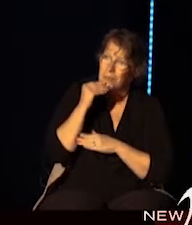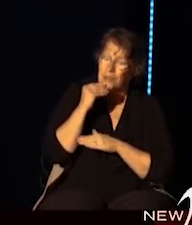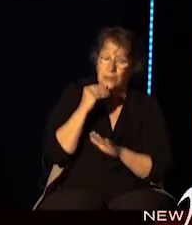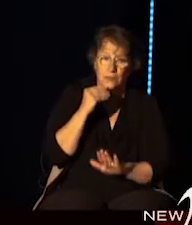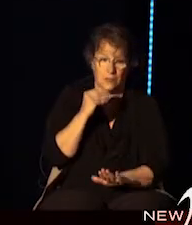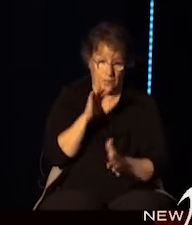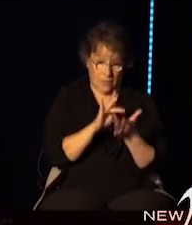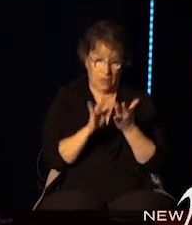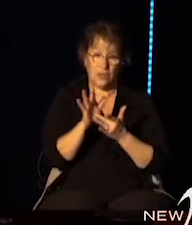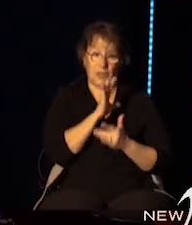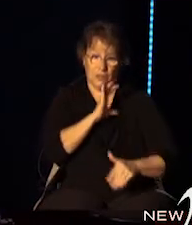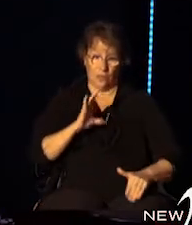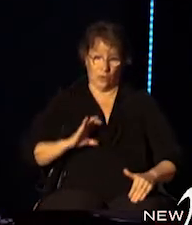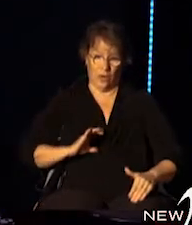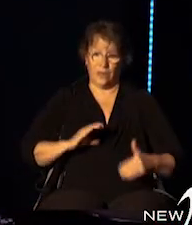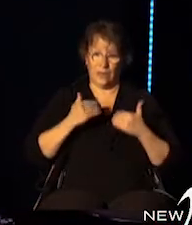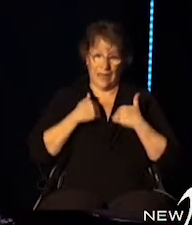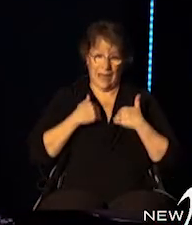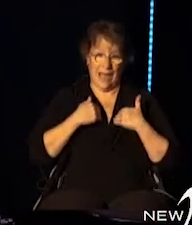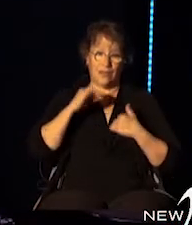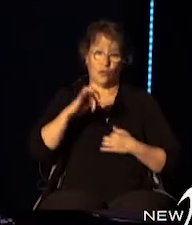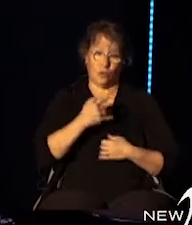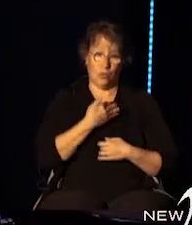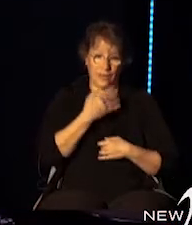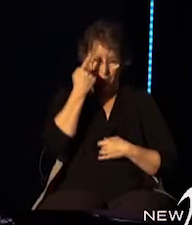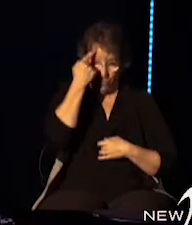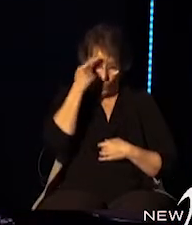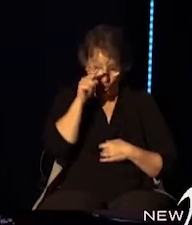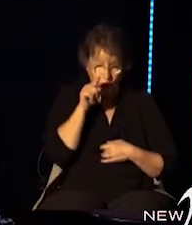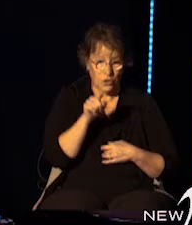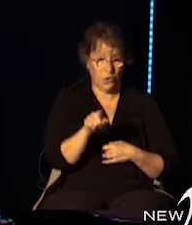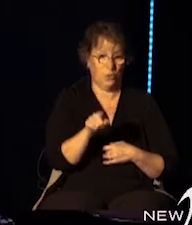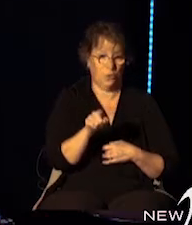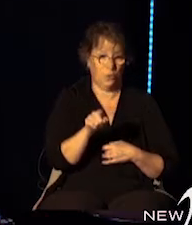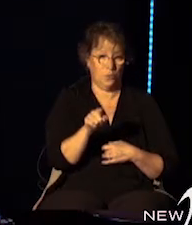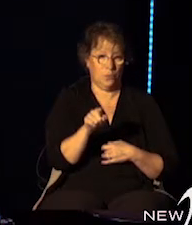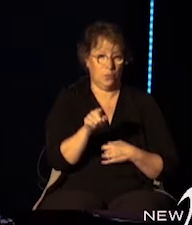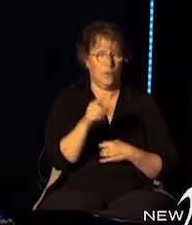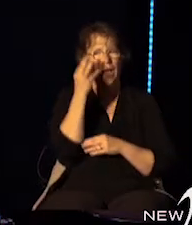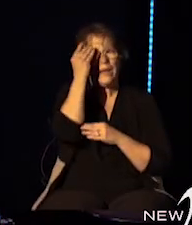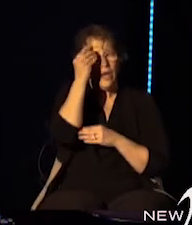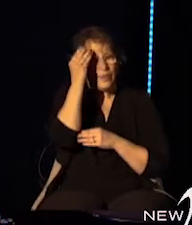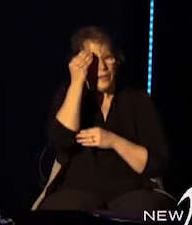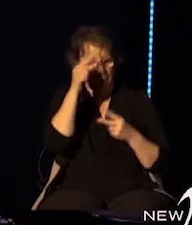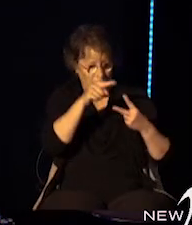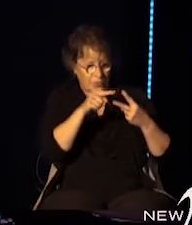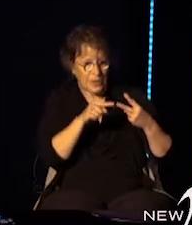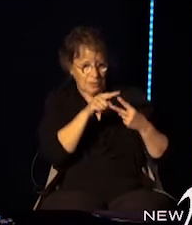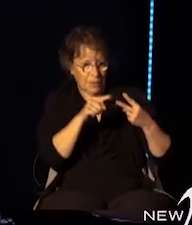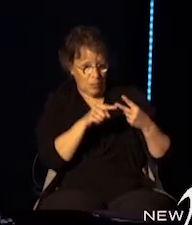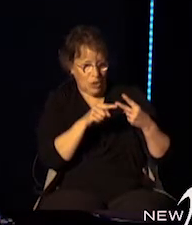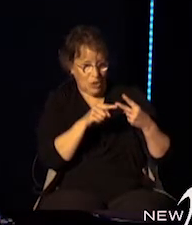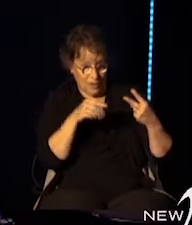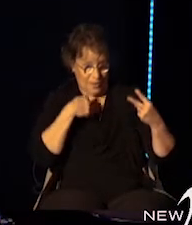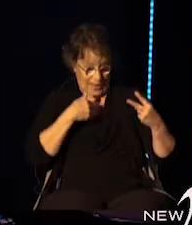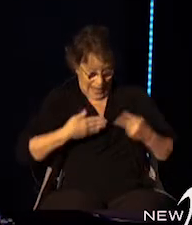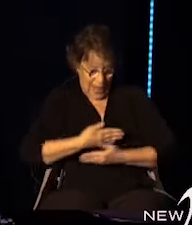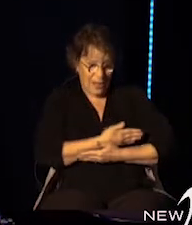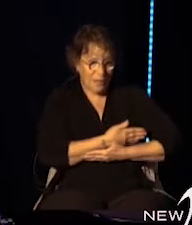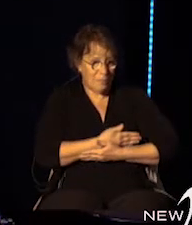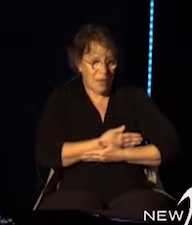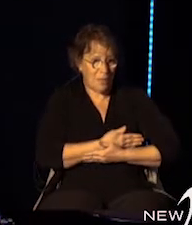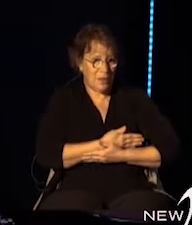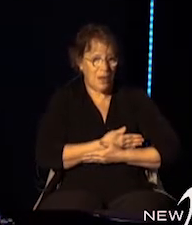for you. Now imagine when they received this child, the